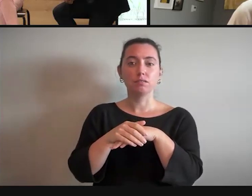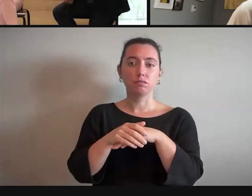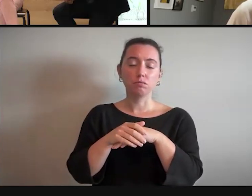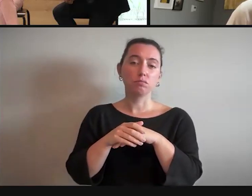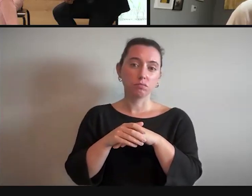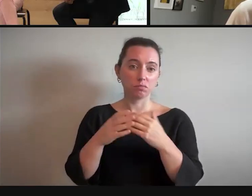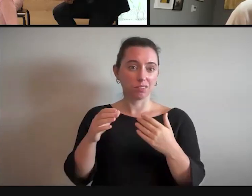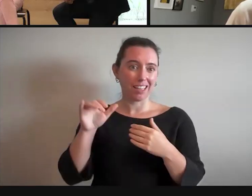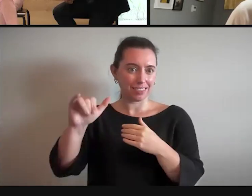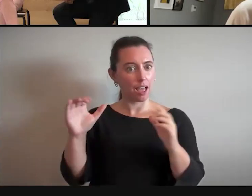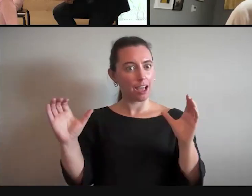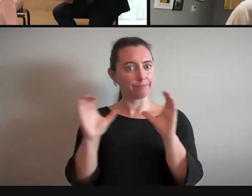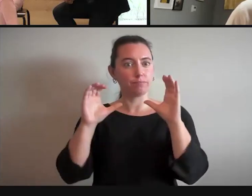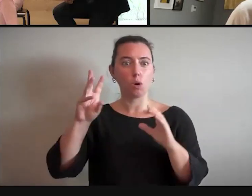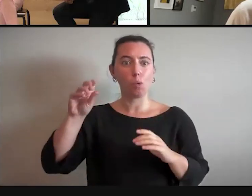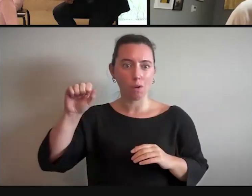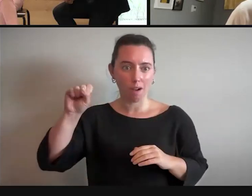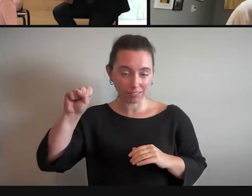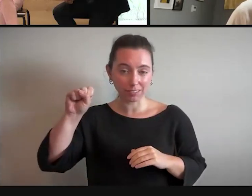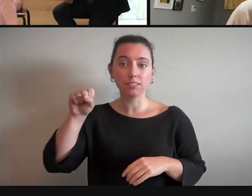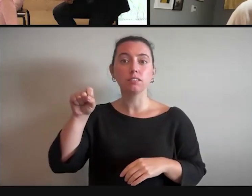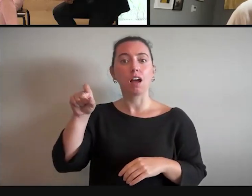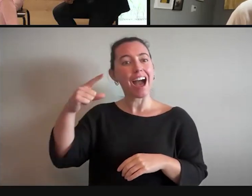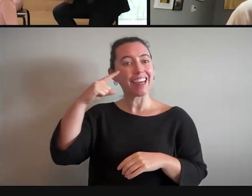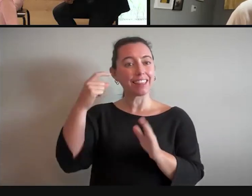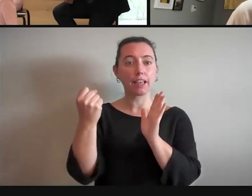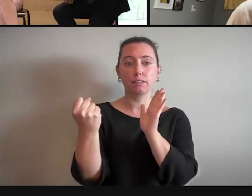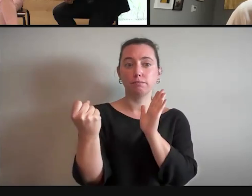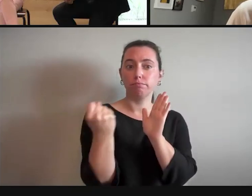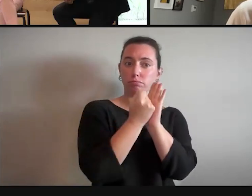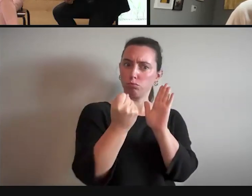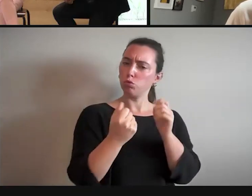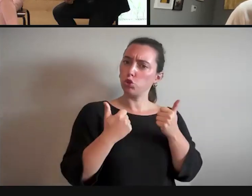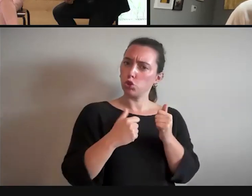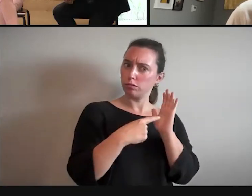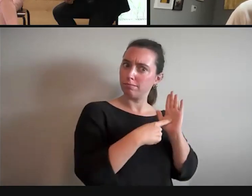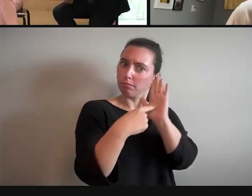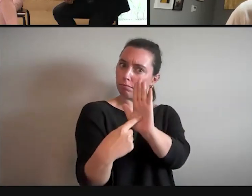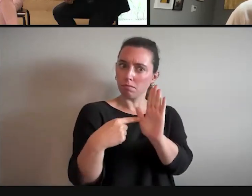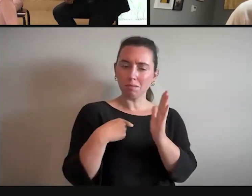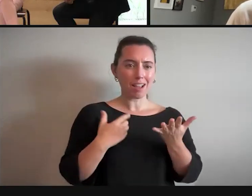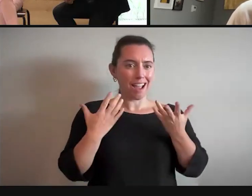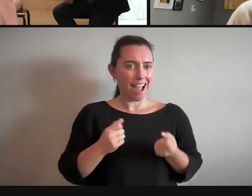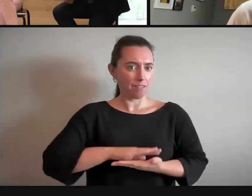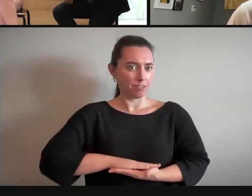good way to prove your knowledge, especially for people